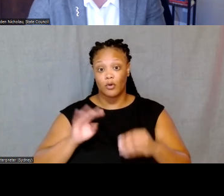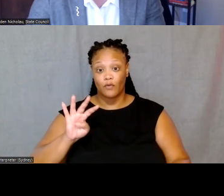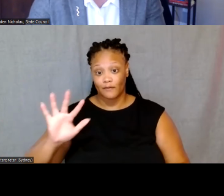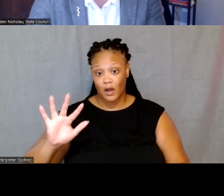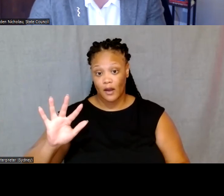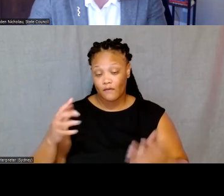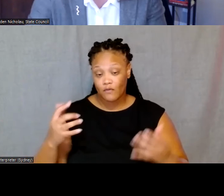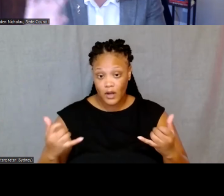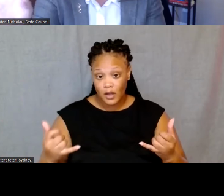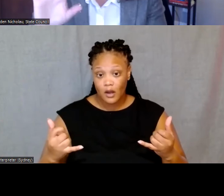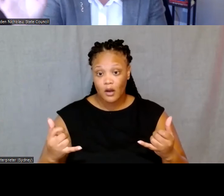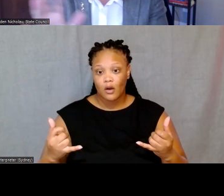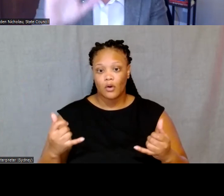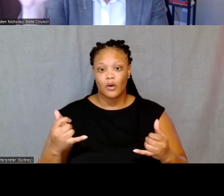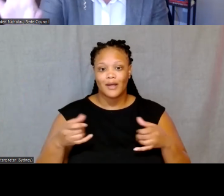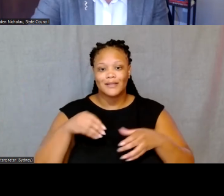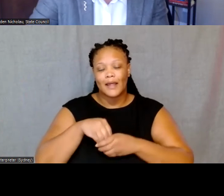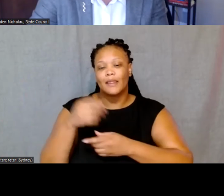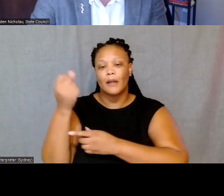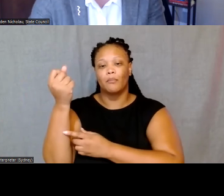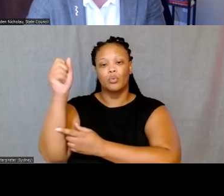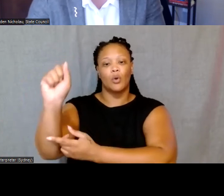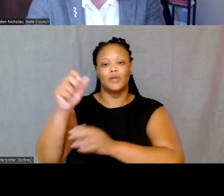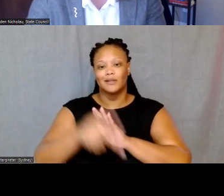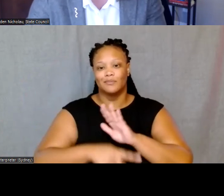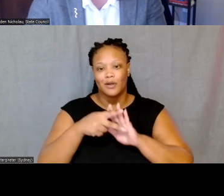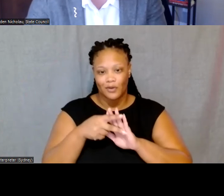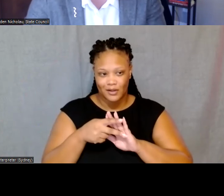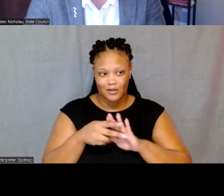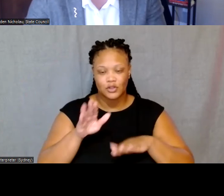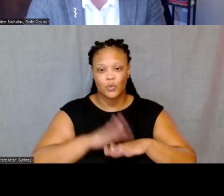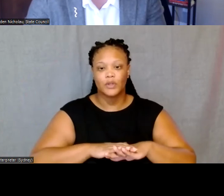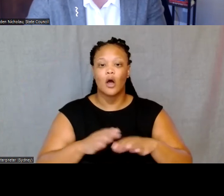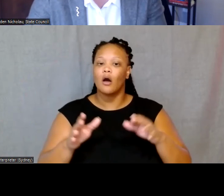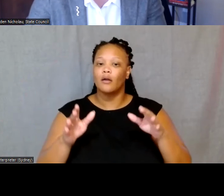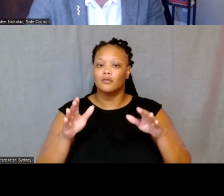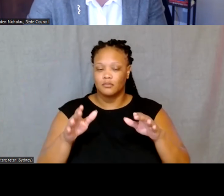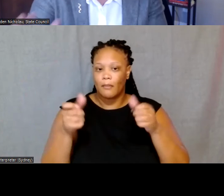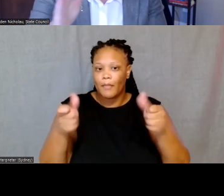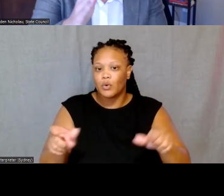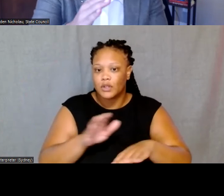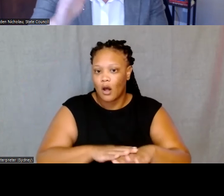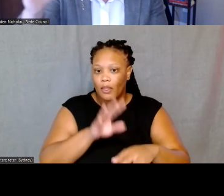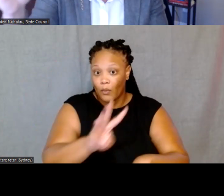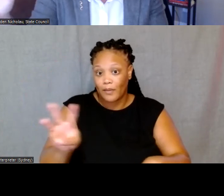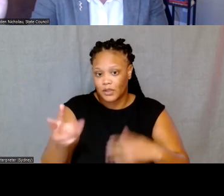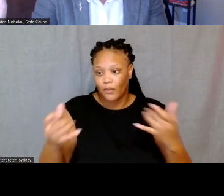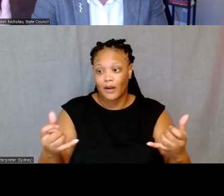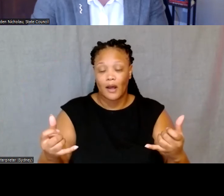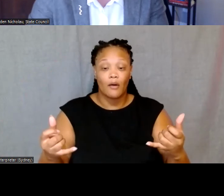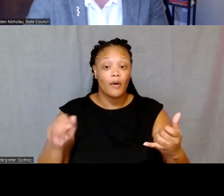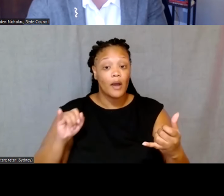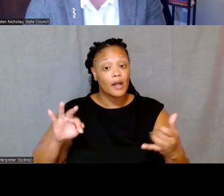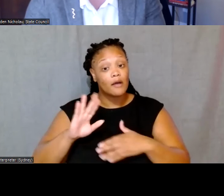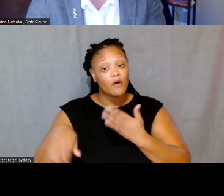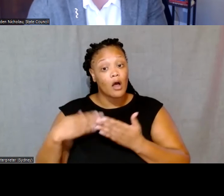now is in the protest period. So we have that posted on our website. And, if all of those